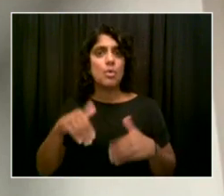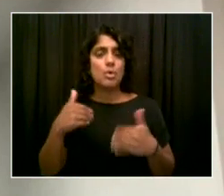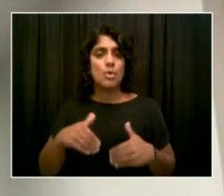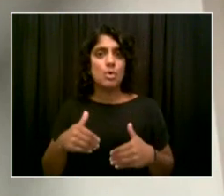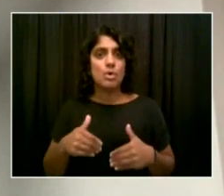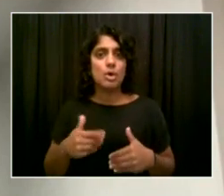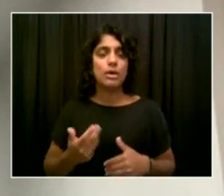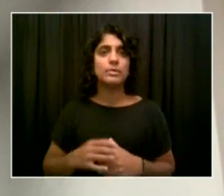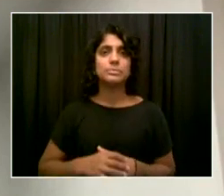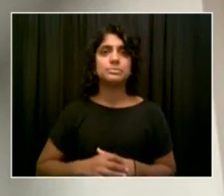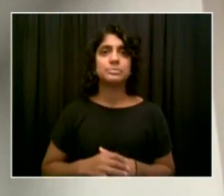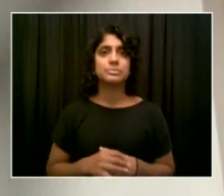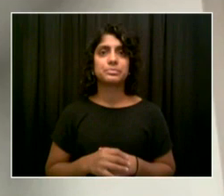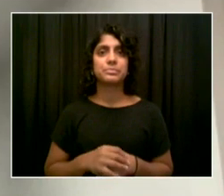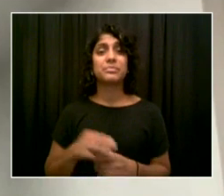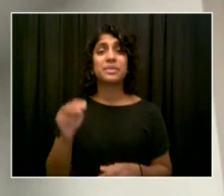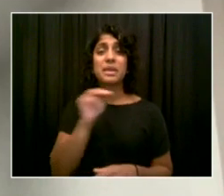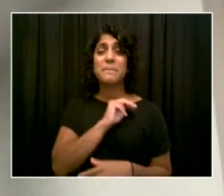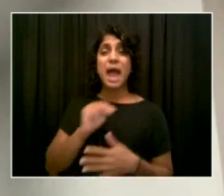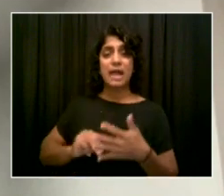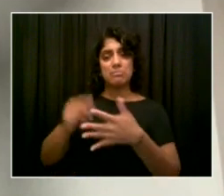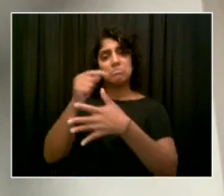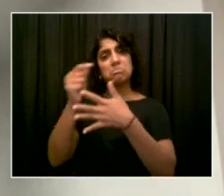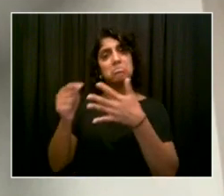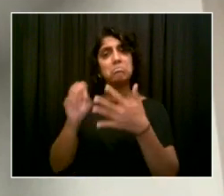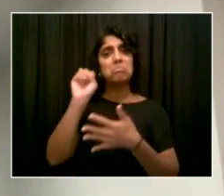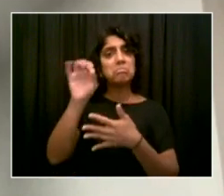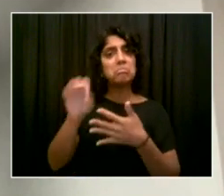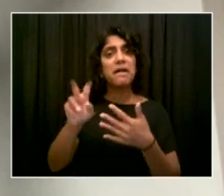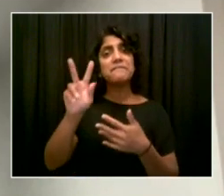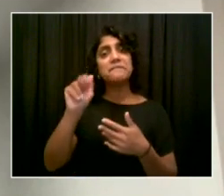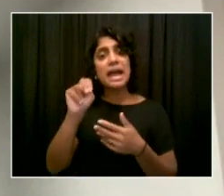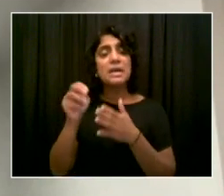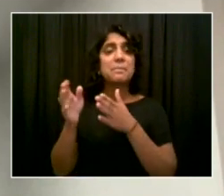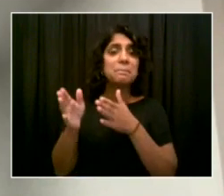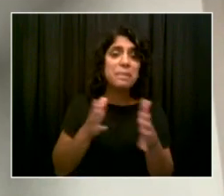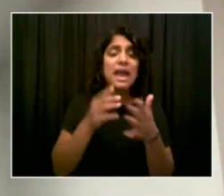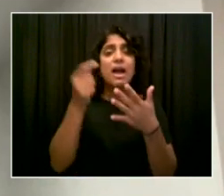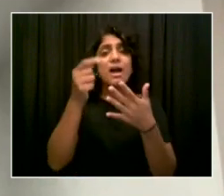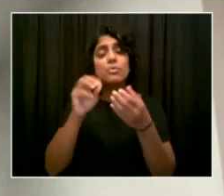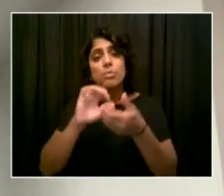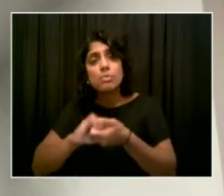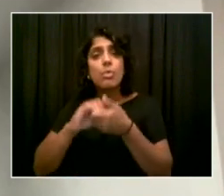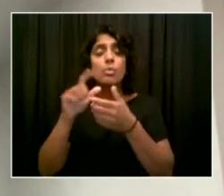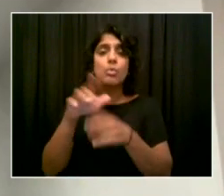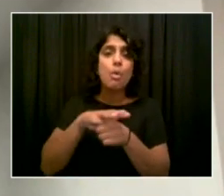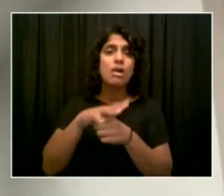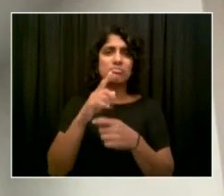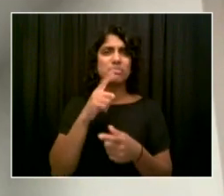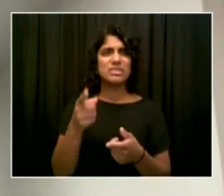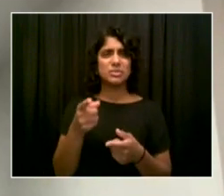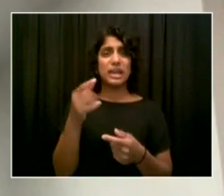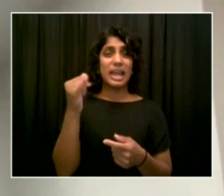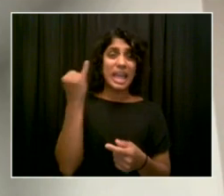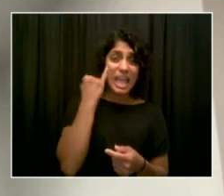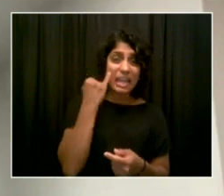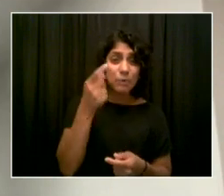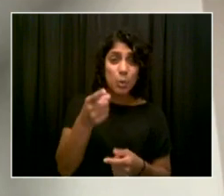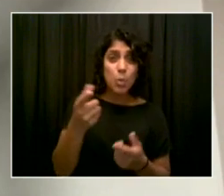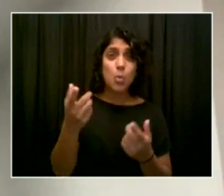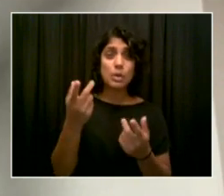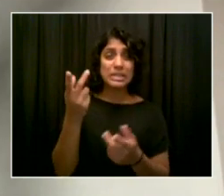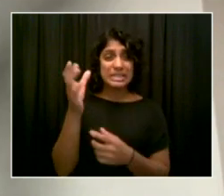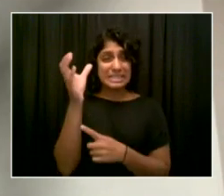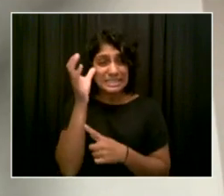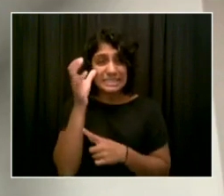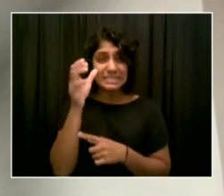critically important. But we also need everybody out there, everybody who's listening, whether you're part of the media, whether you have family members or everybody else, to really spread the